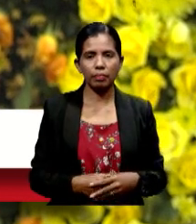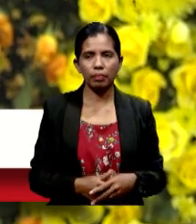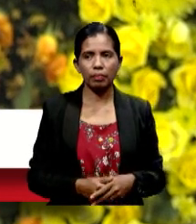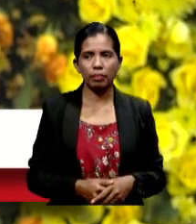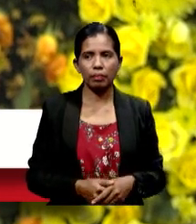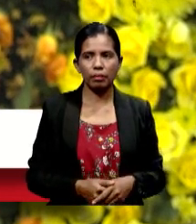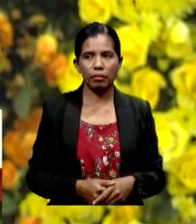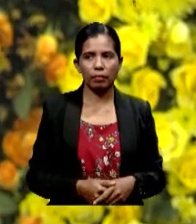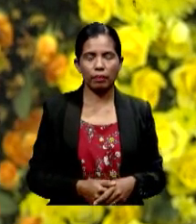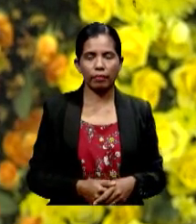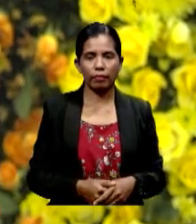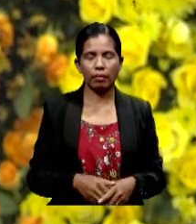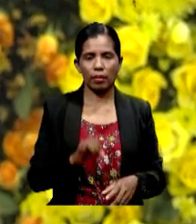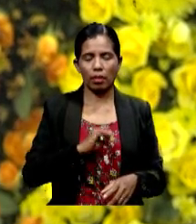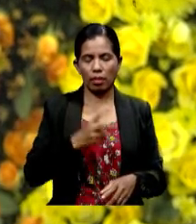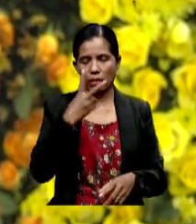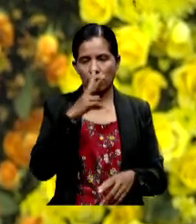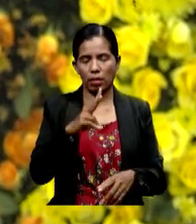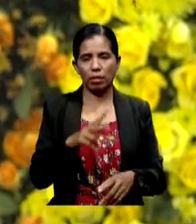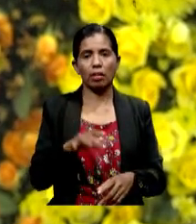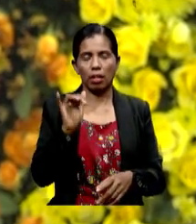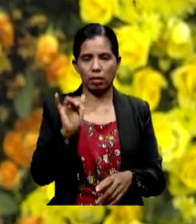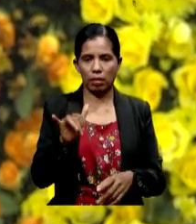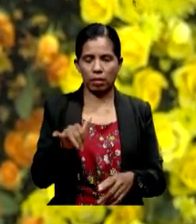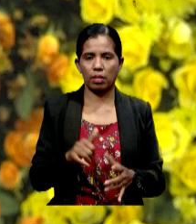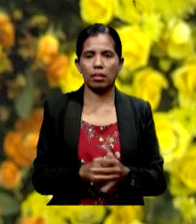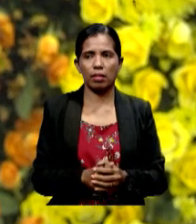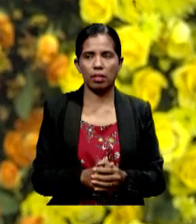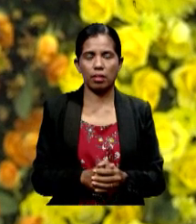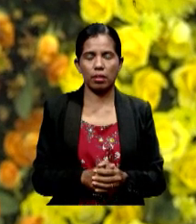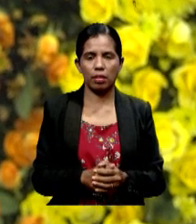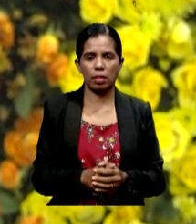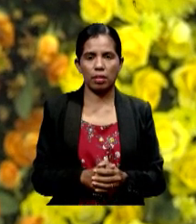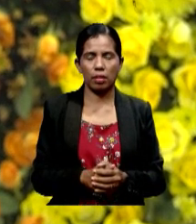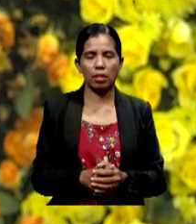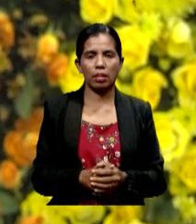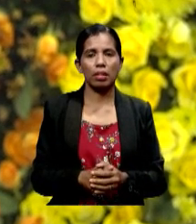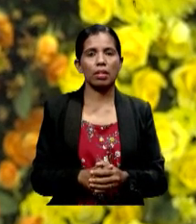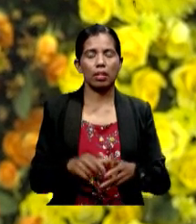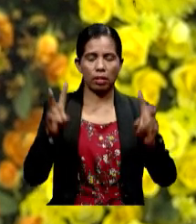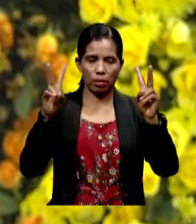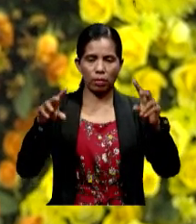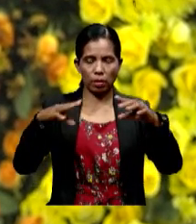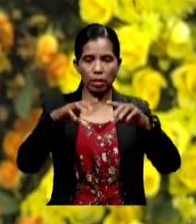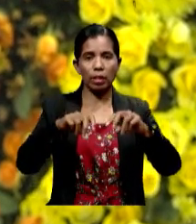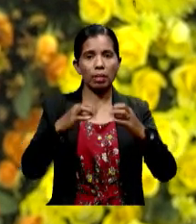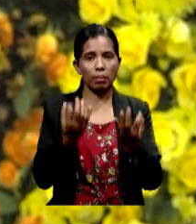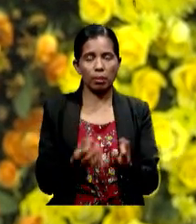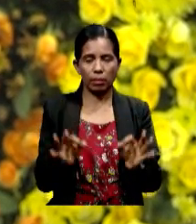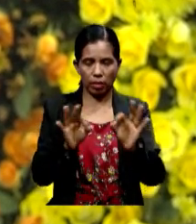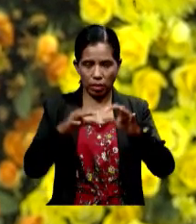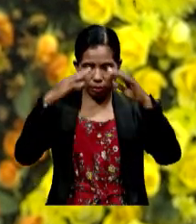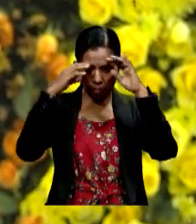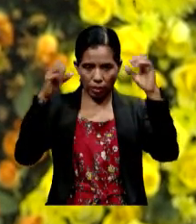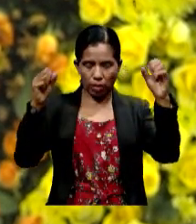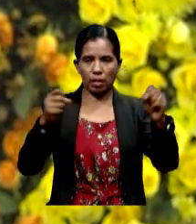I fully subscribe to all the points the President